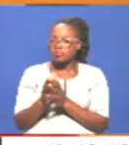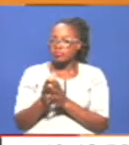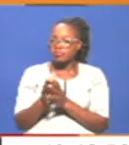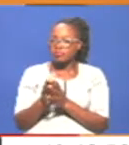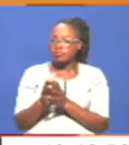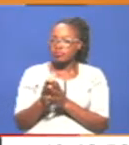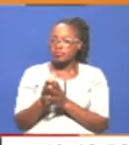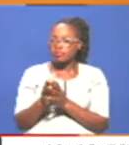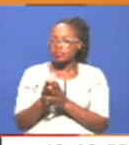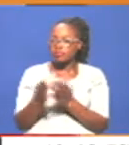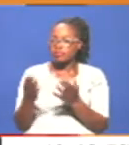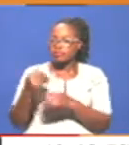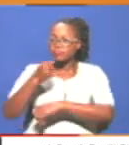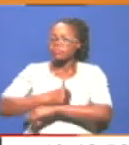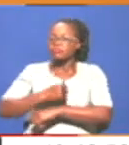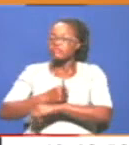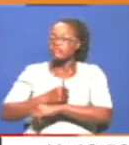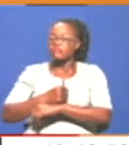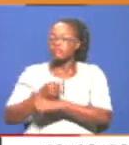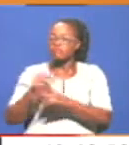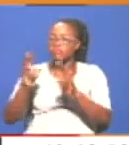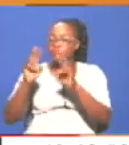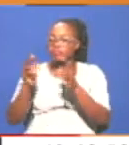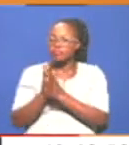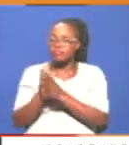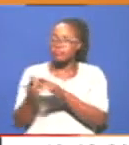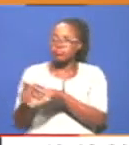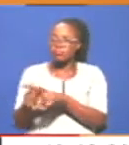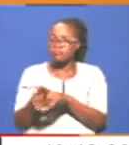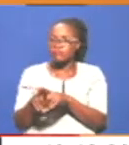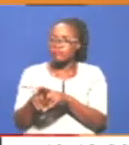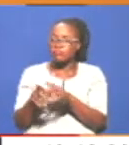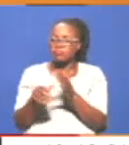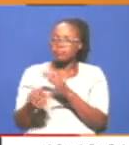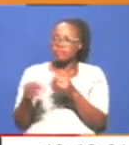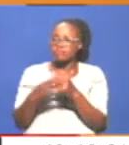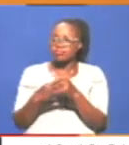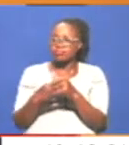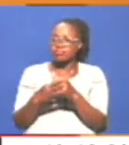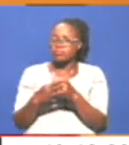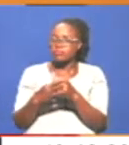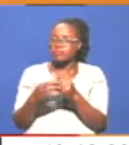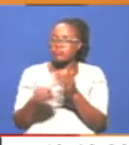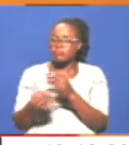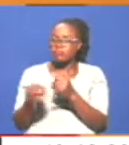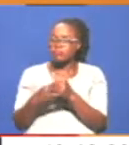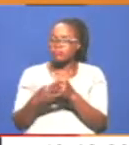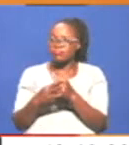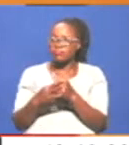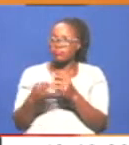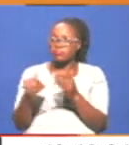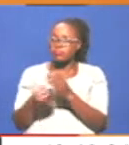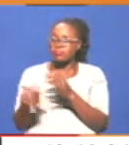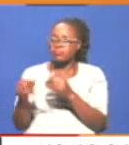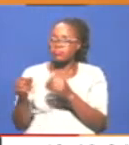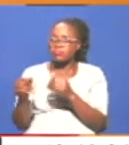the school's title. Yes. And then the even number events, where you've got the under 8, under 10, right up to under 18, that